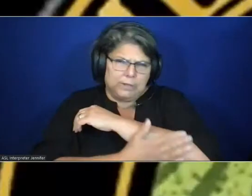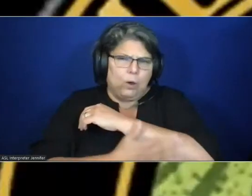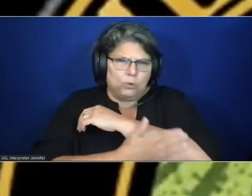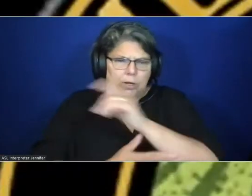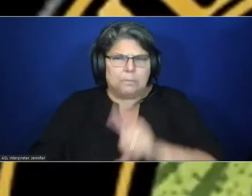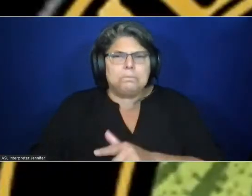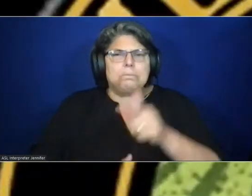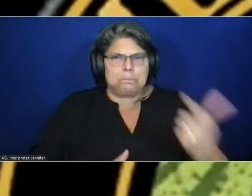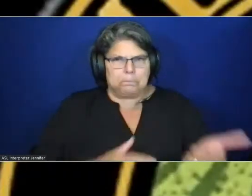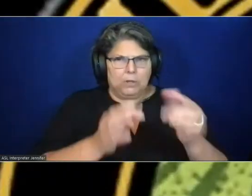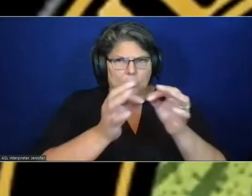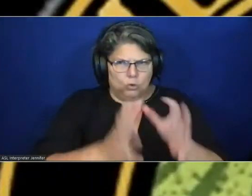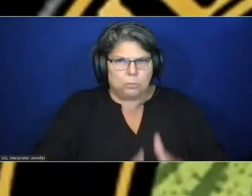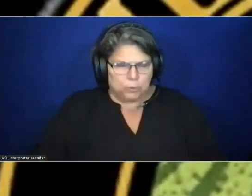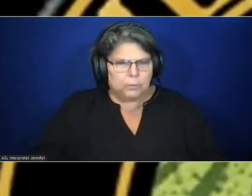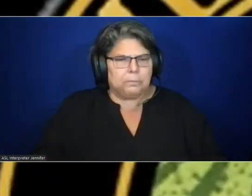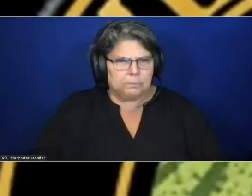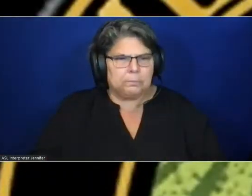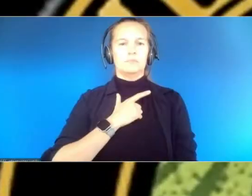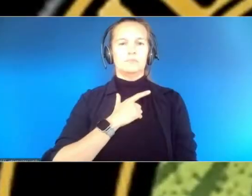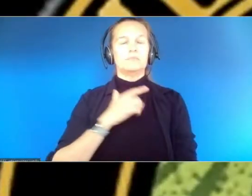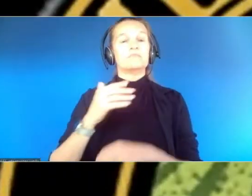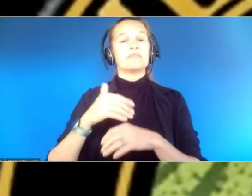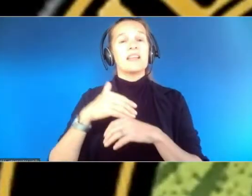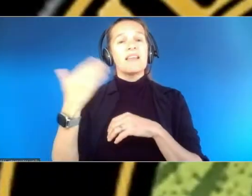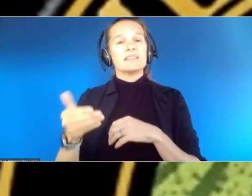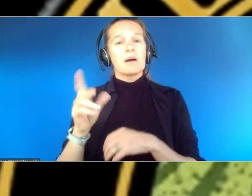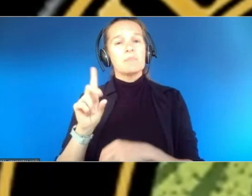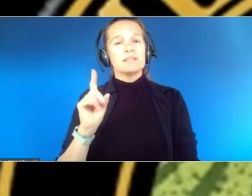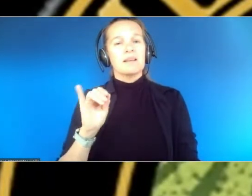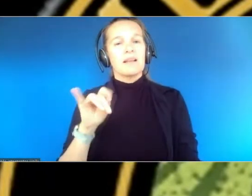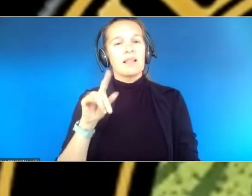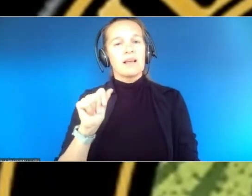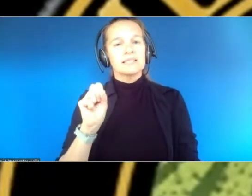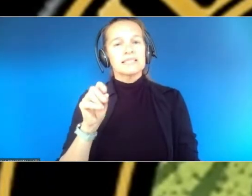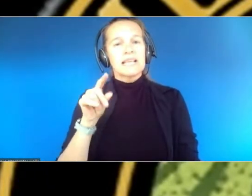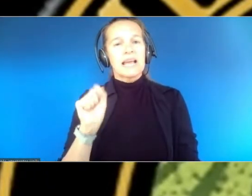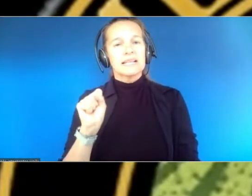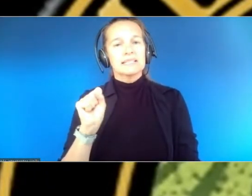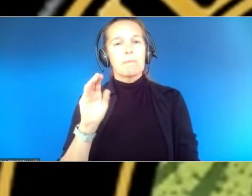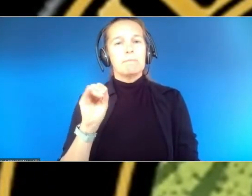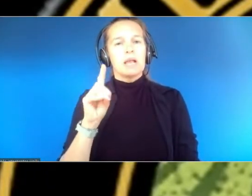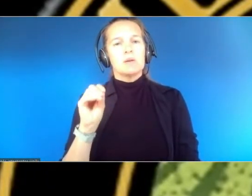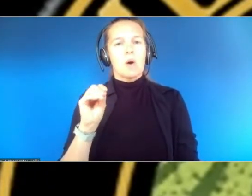All right, next up, we're going to have Danilo Sands with Mendocino Action News.